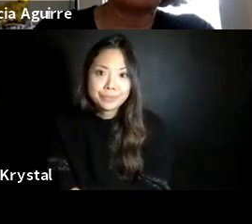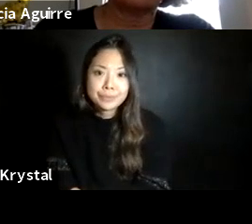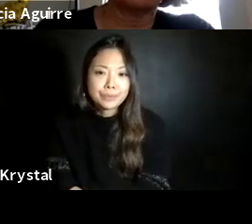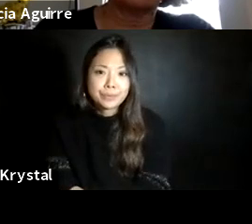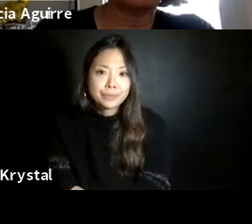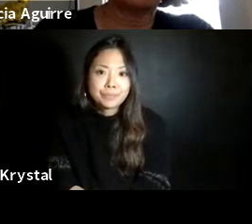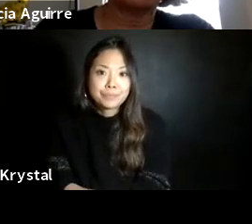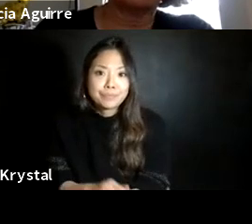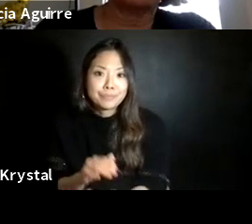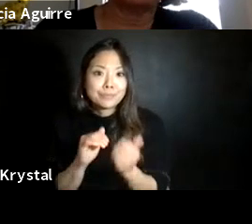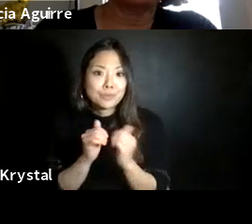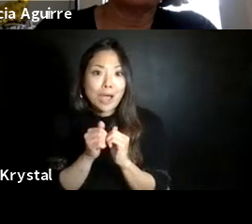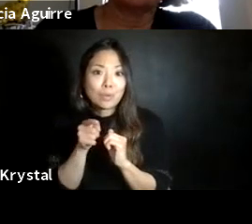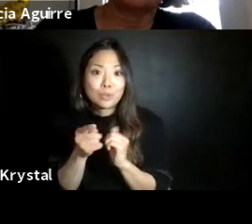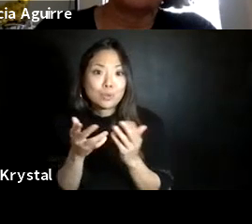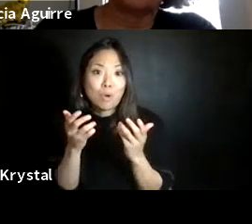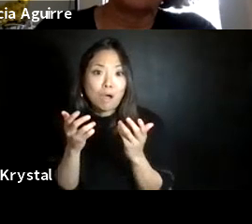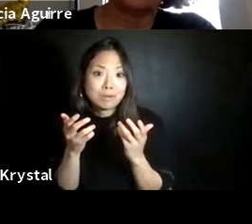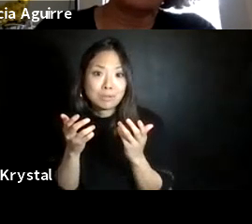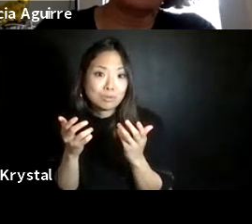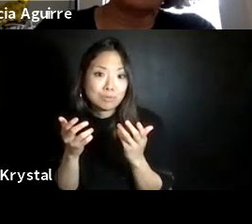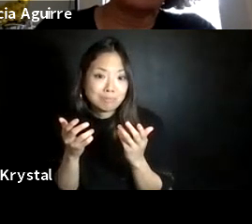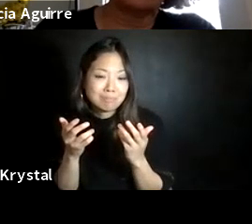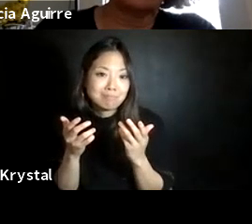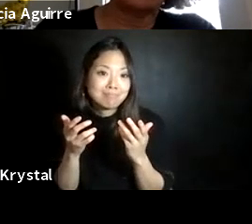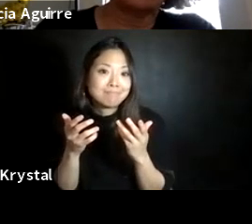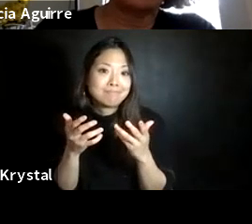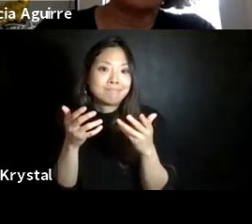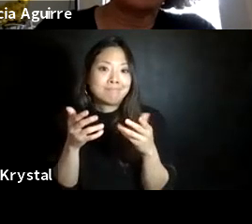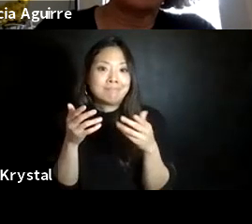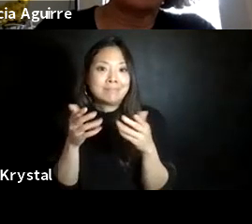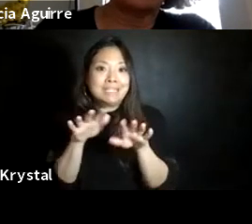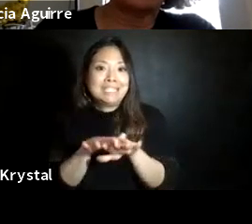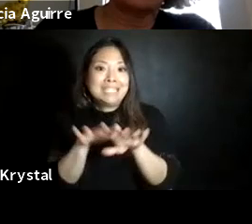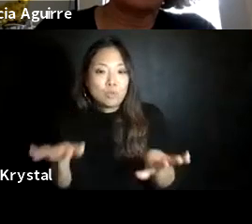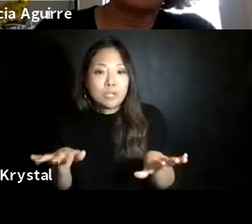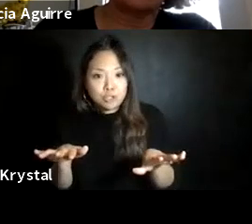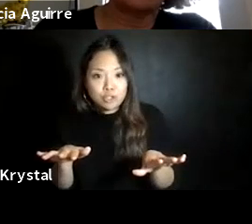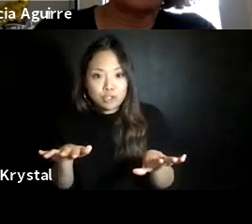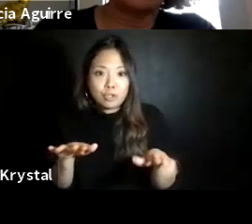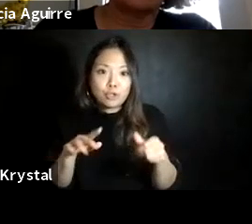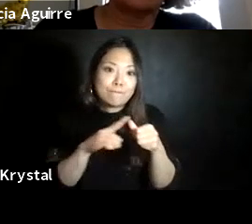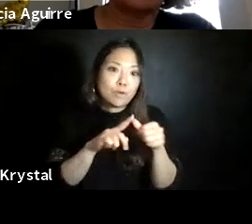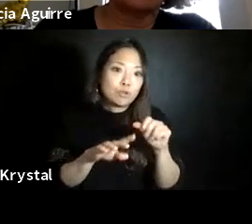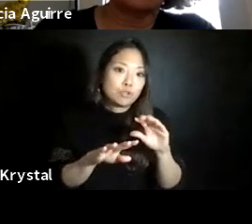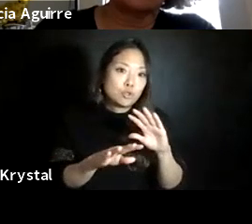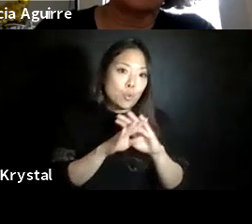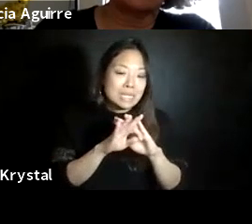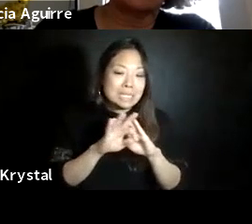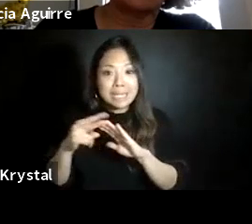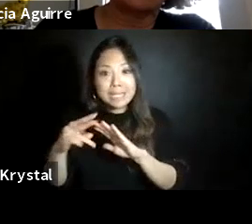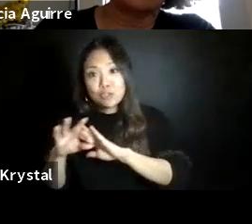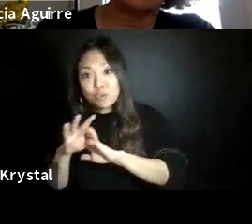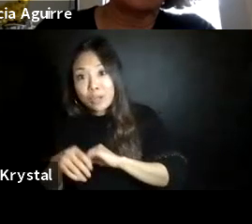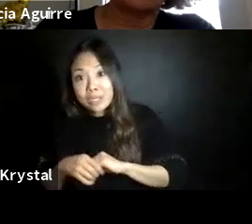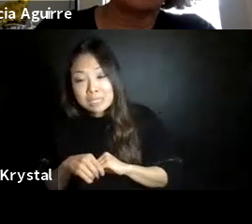however it is that you want to distinguish between your first choice and your second choice. I don't know if you want us to raise